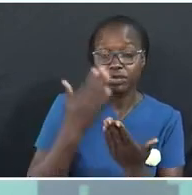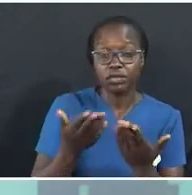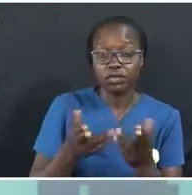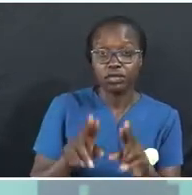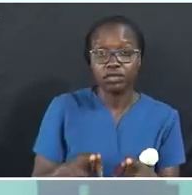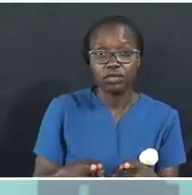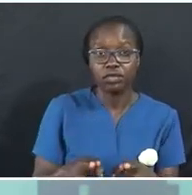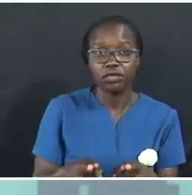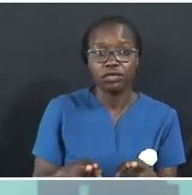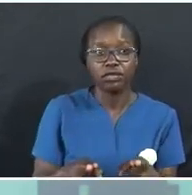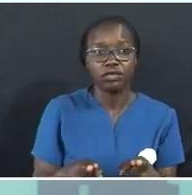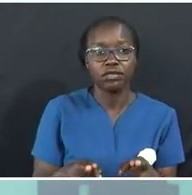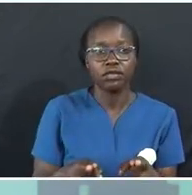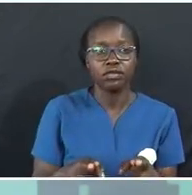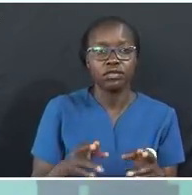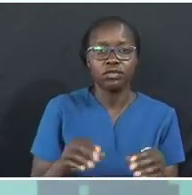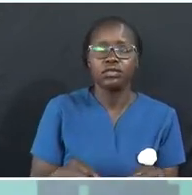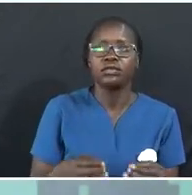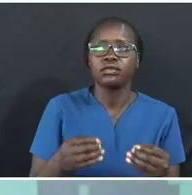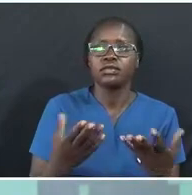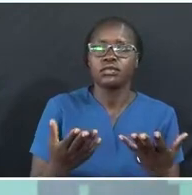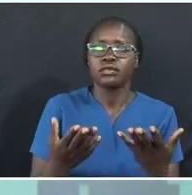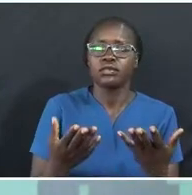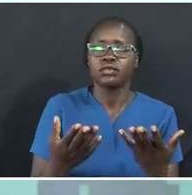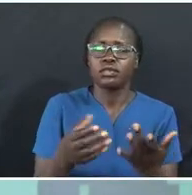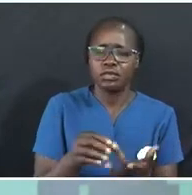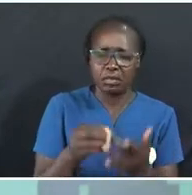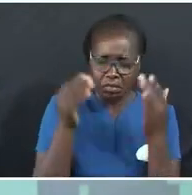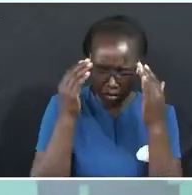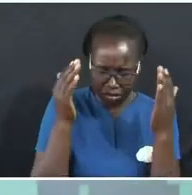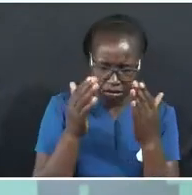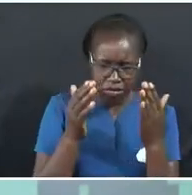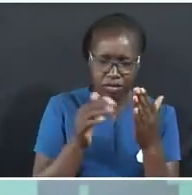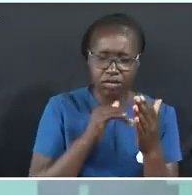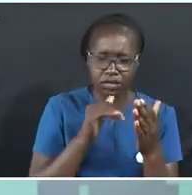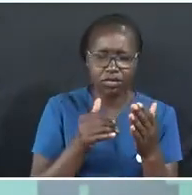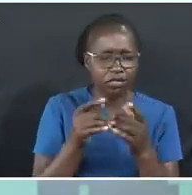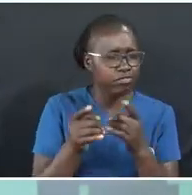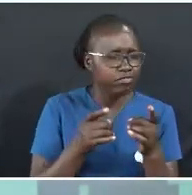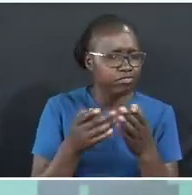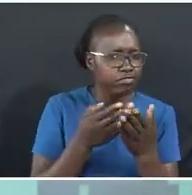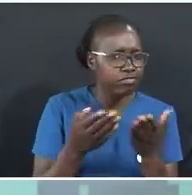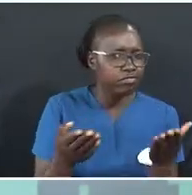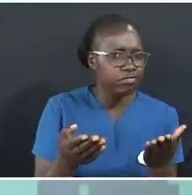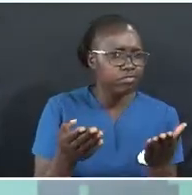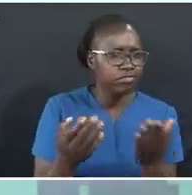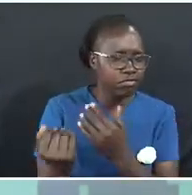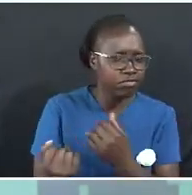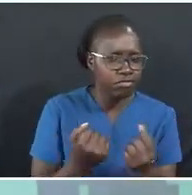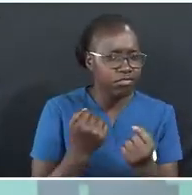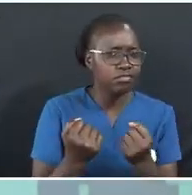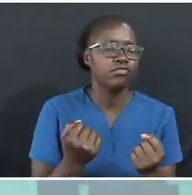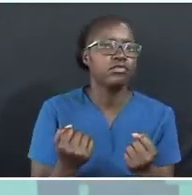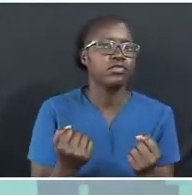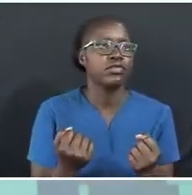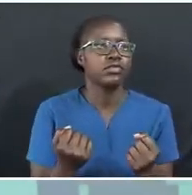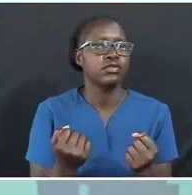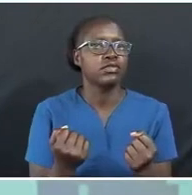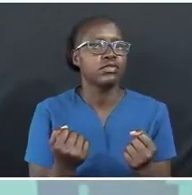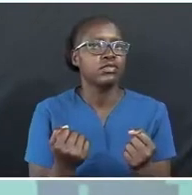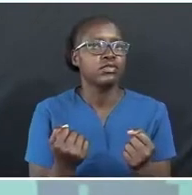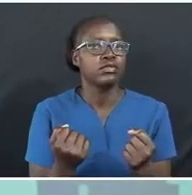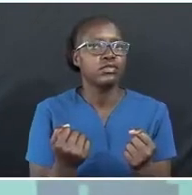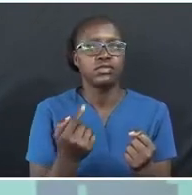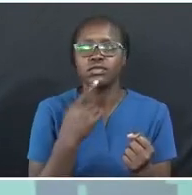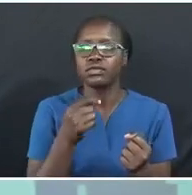what they are. They gave in. They said, I cannot resist these words. They are strong. I cannot resist.